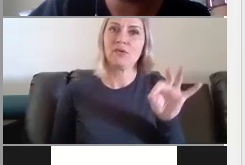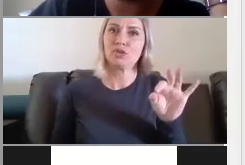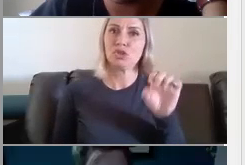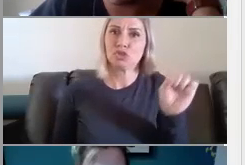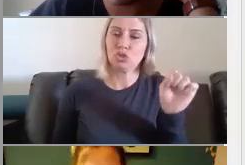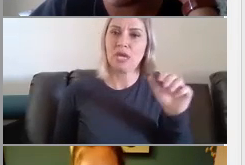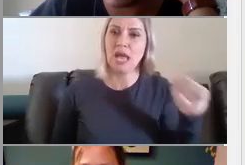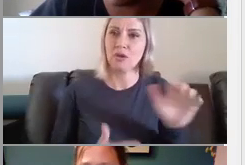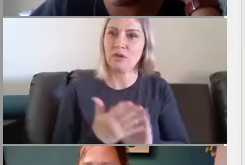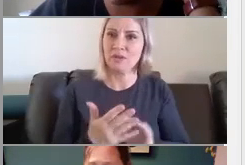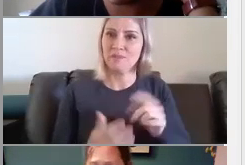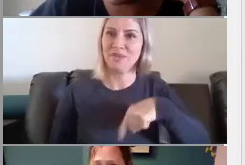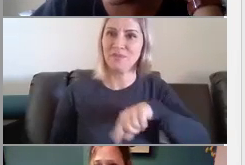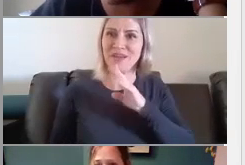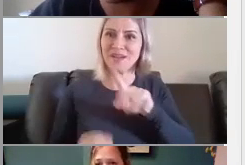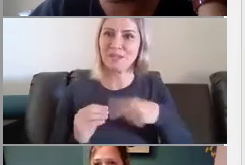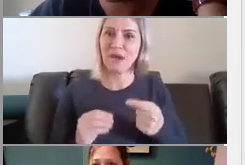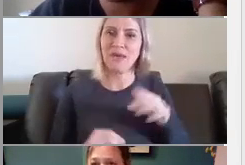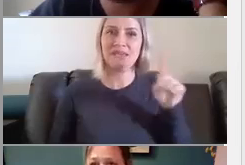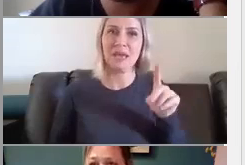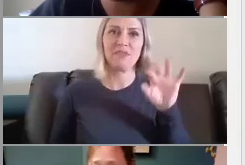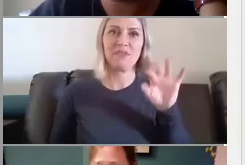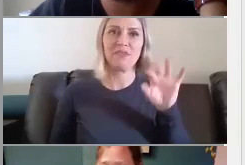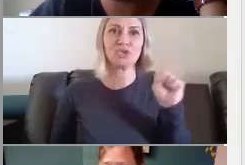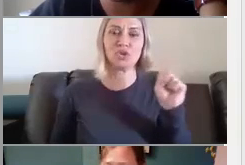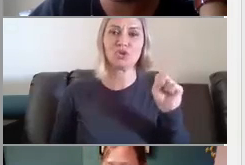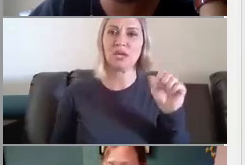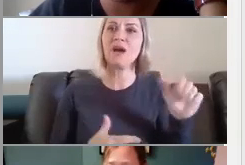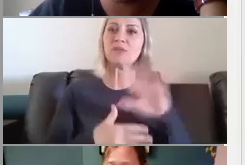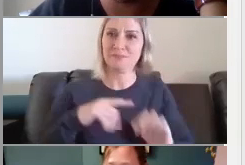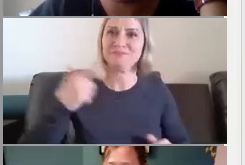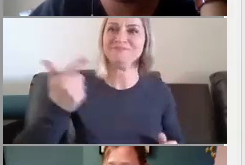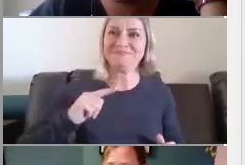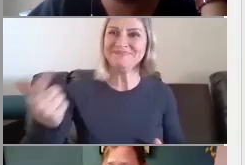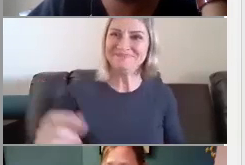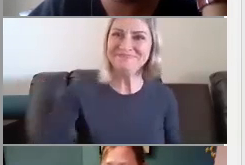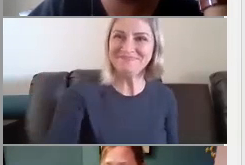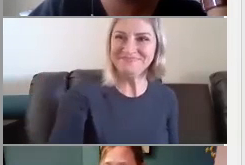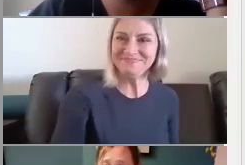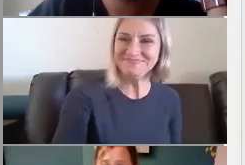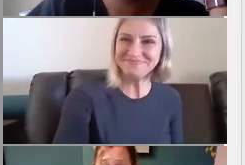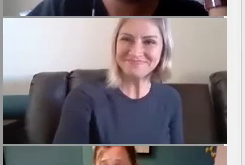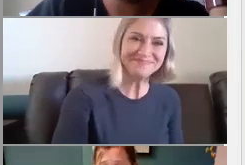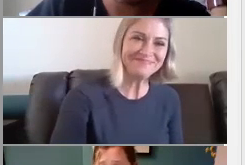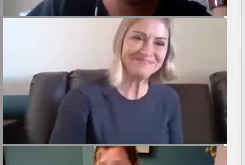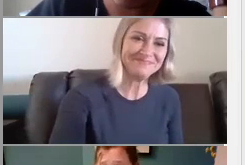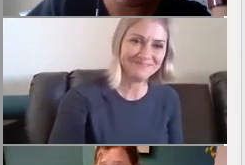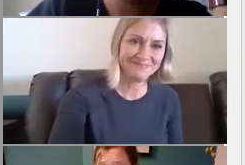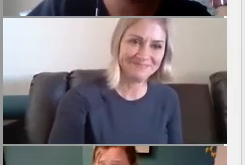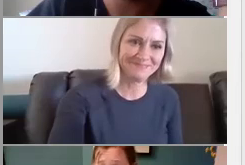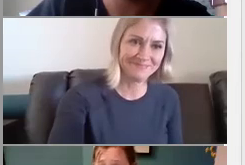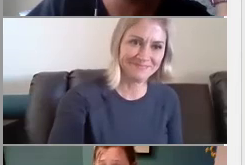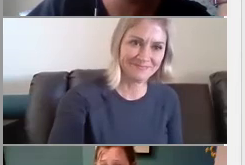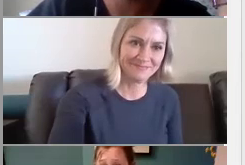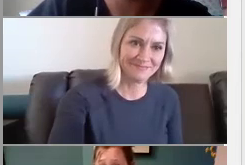We talked about depth first search algorithms when we were talking about undirected graphs. But a